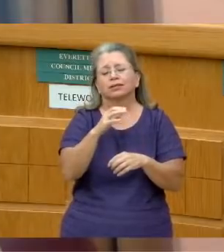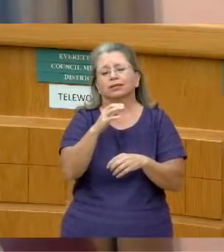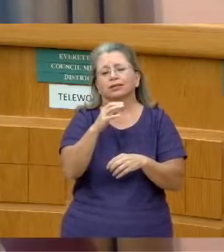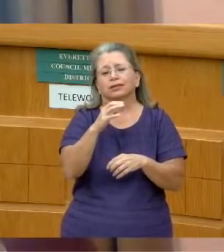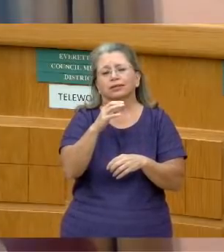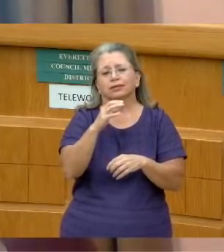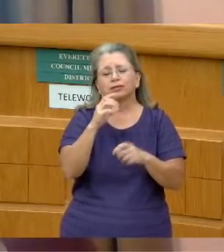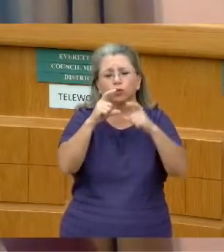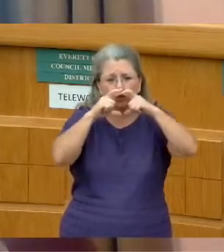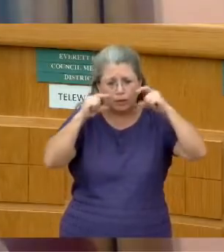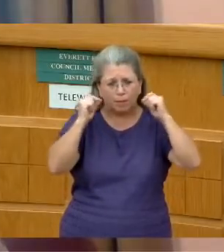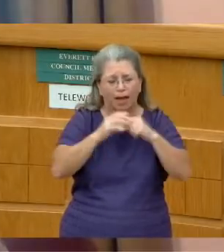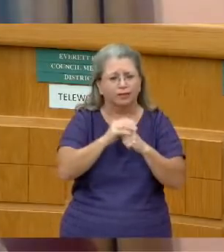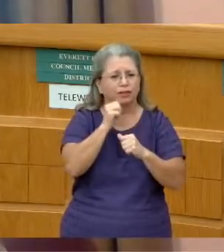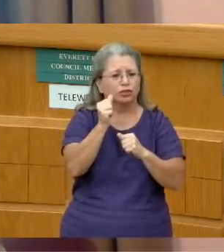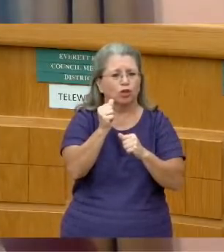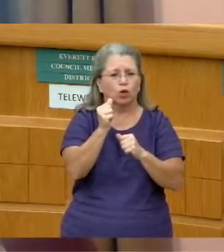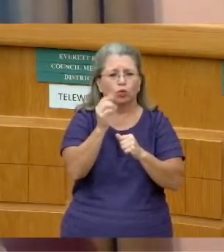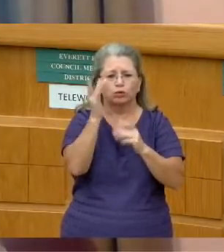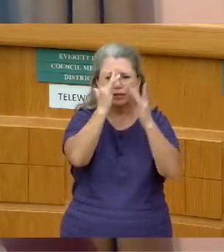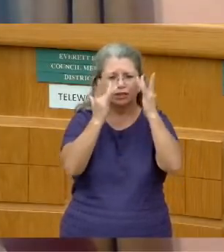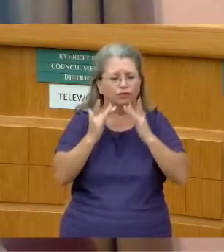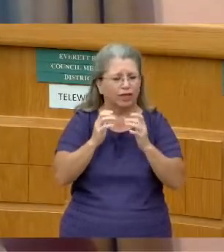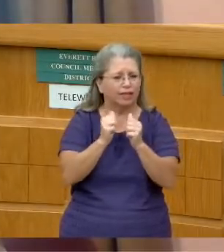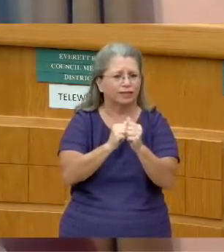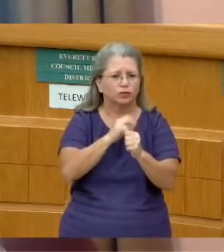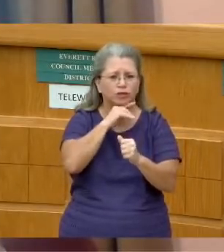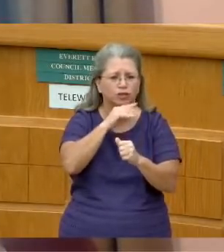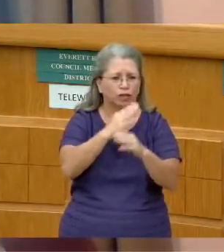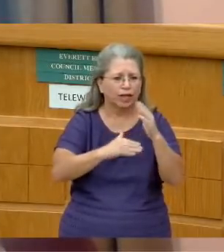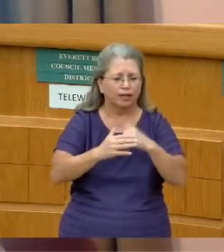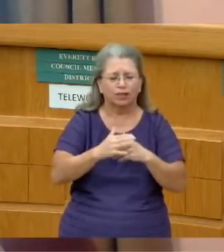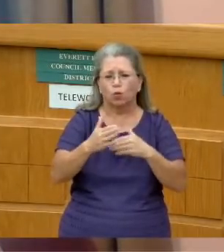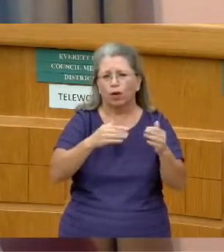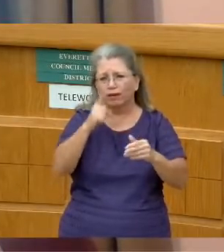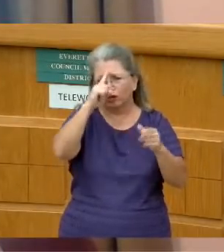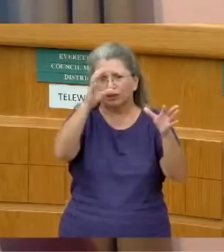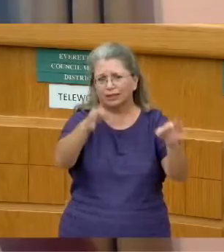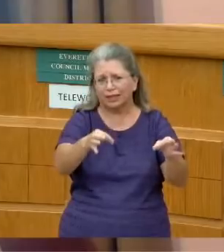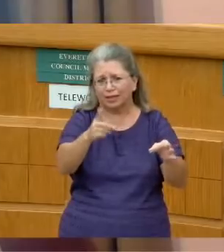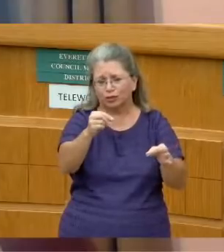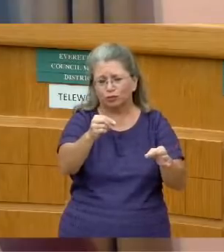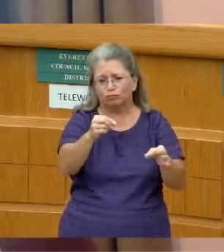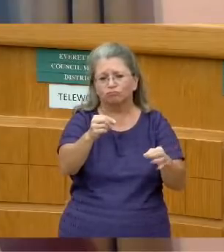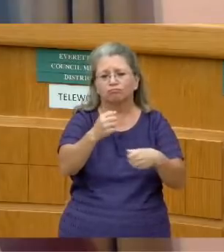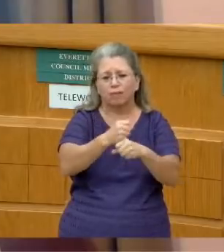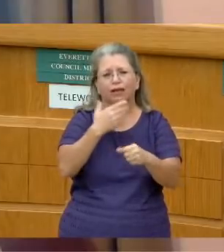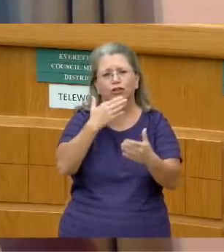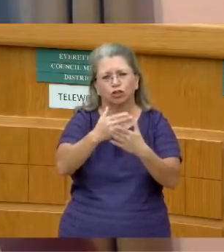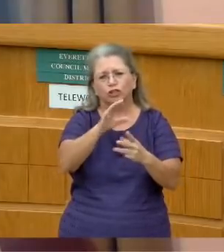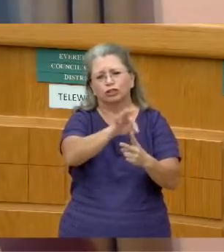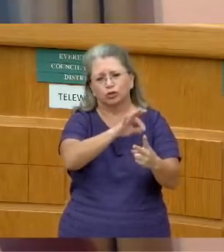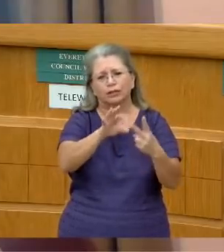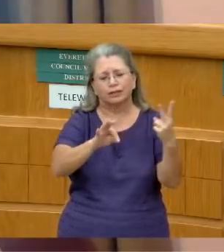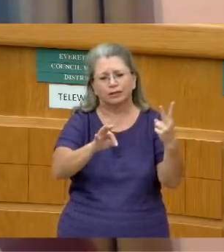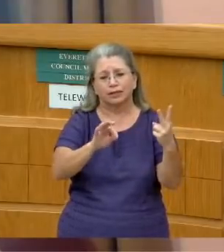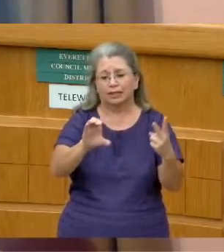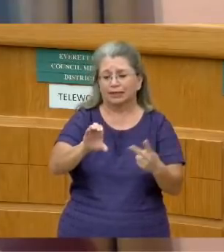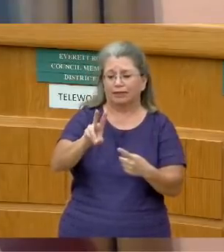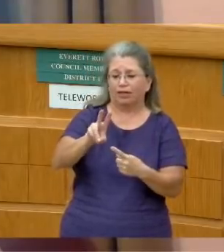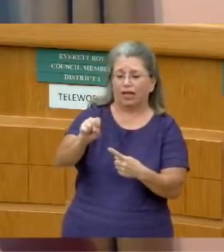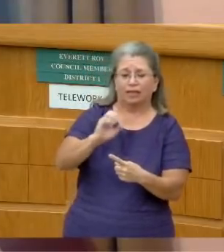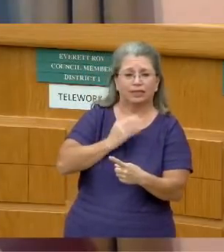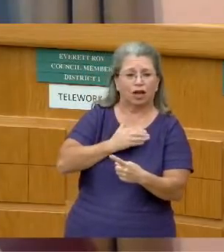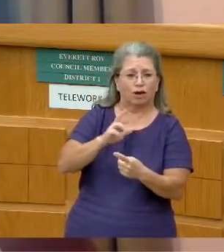hands. Whatever you decide to do, make good choices. CVS, our pharmacies, are also getting hit hard